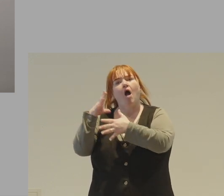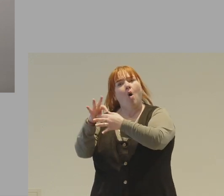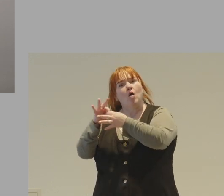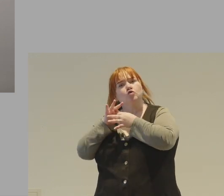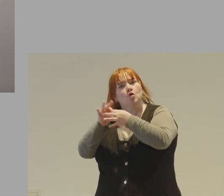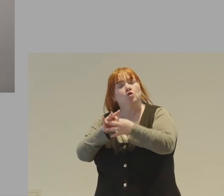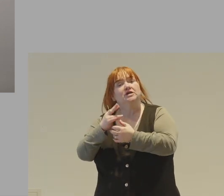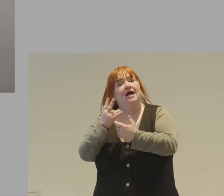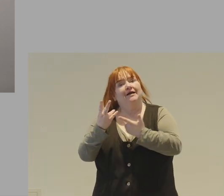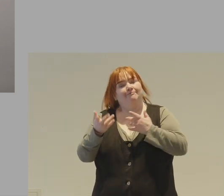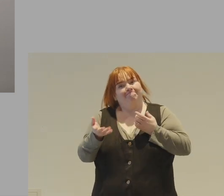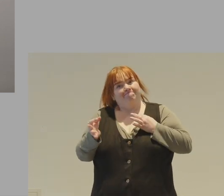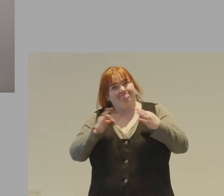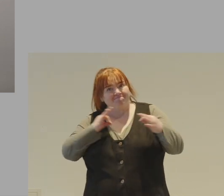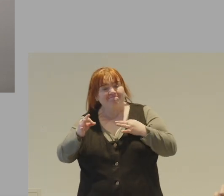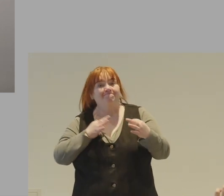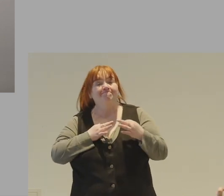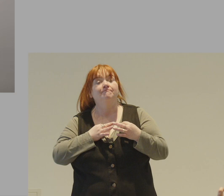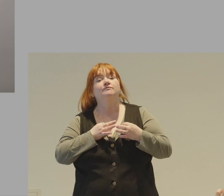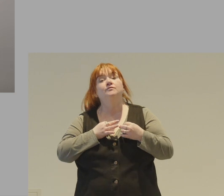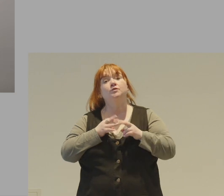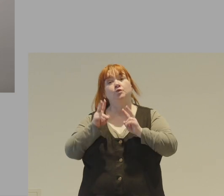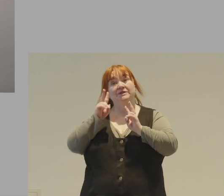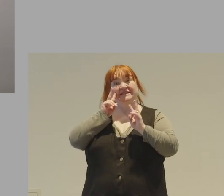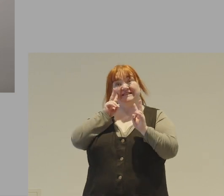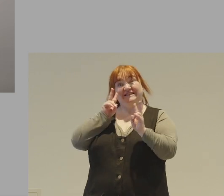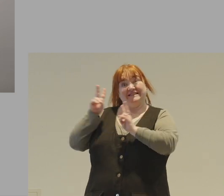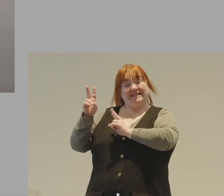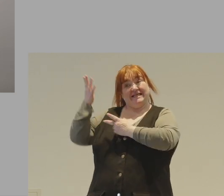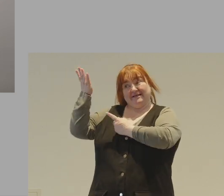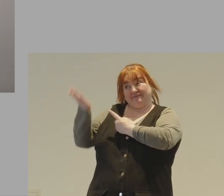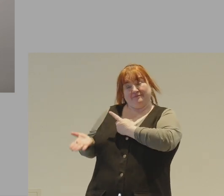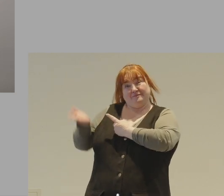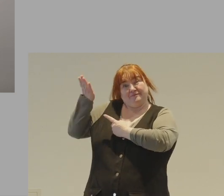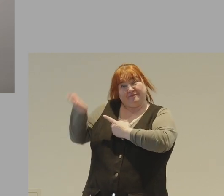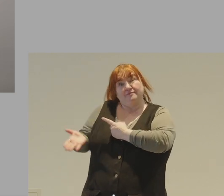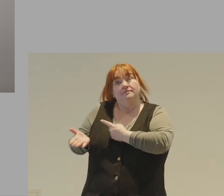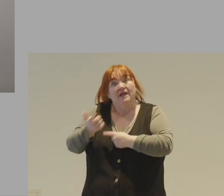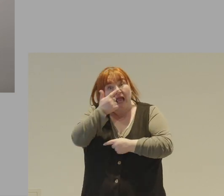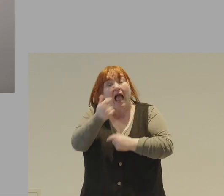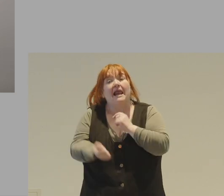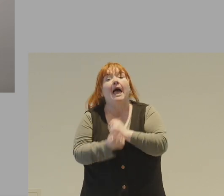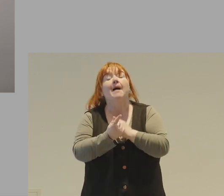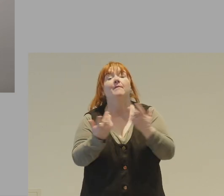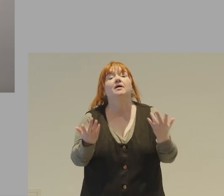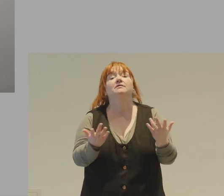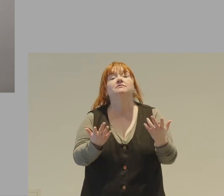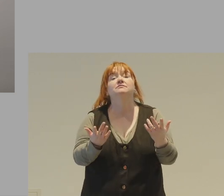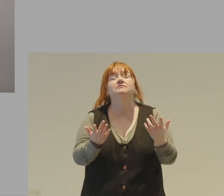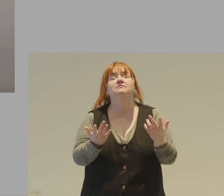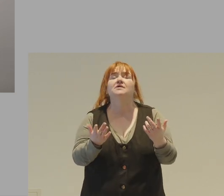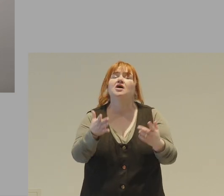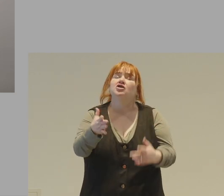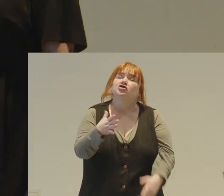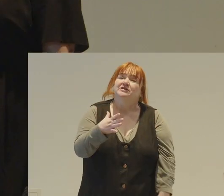artists, and as you can see, it can happen. It's just the reason why there ain't no more.